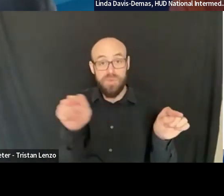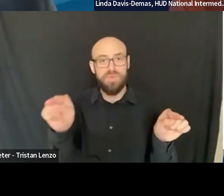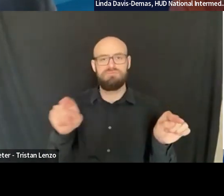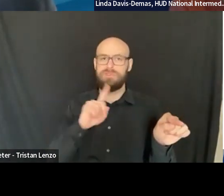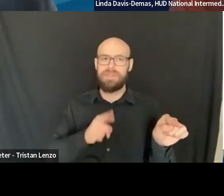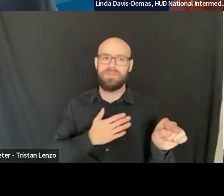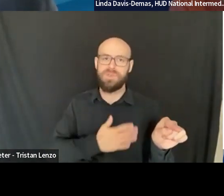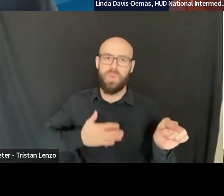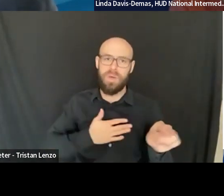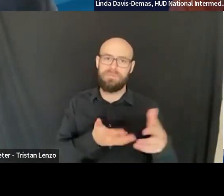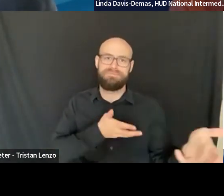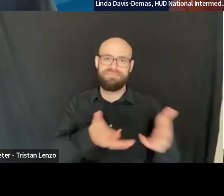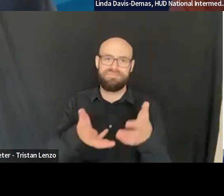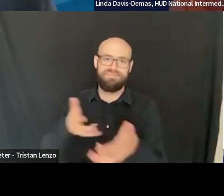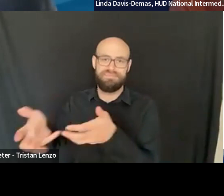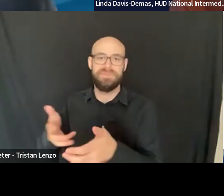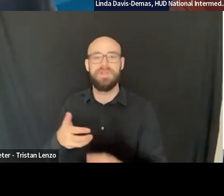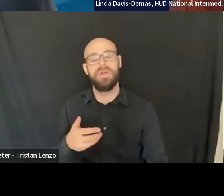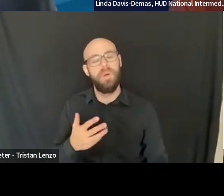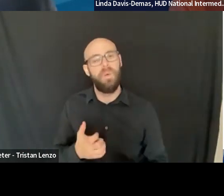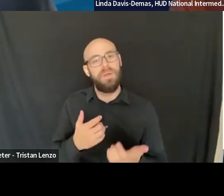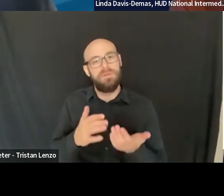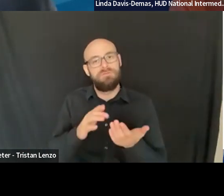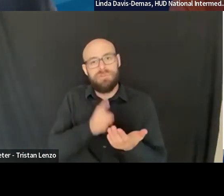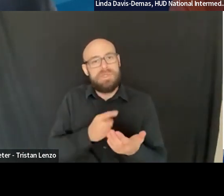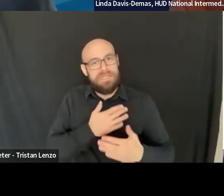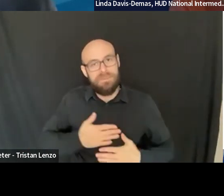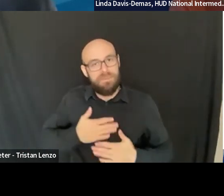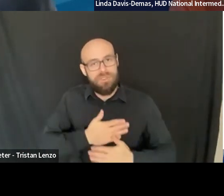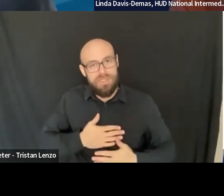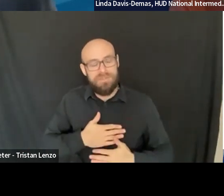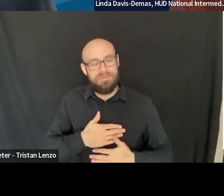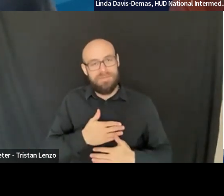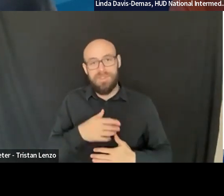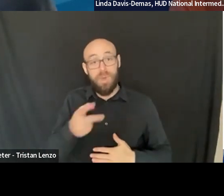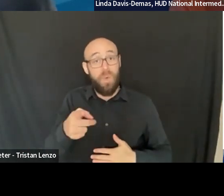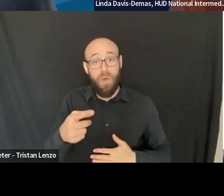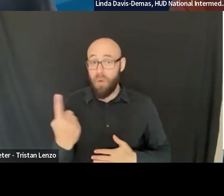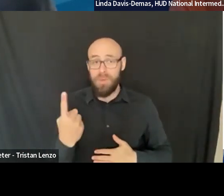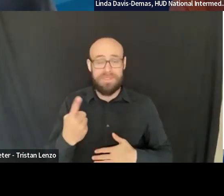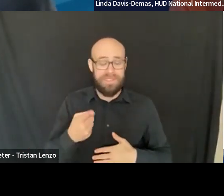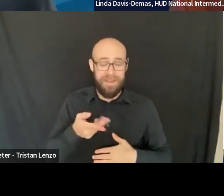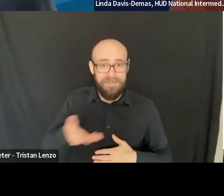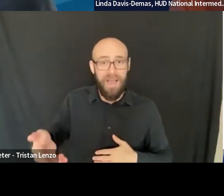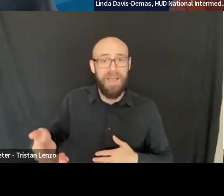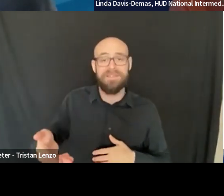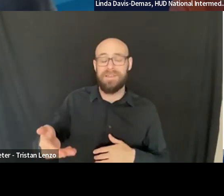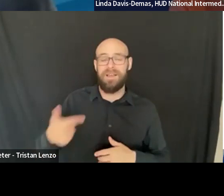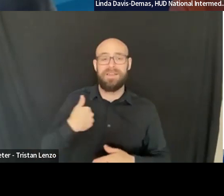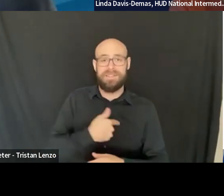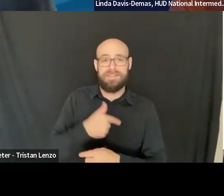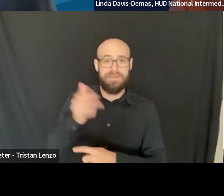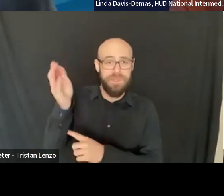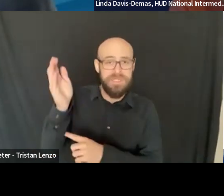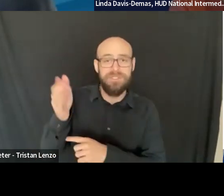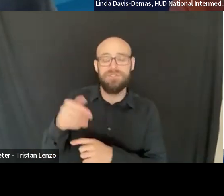want to express my appreciation of how you actively invite us to speak and engage and listen to all of your members, so that we can move